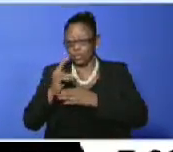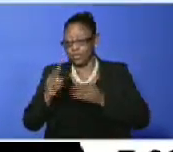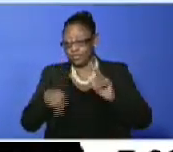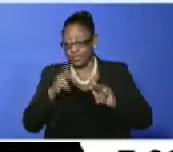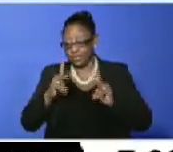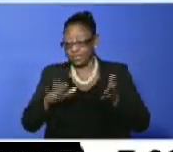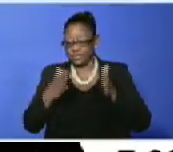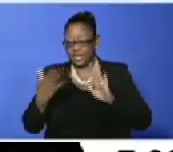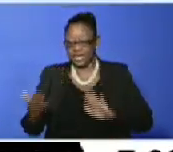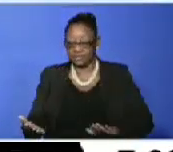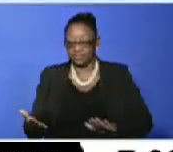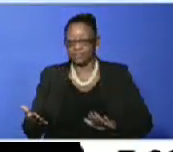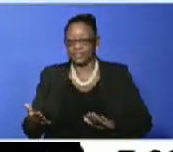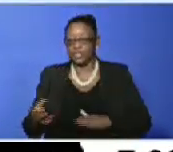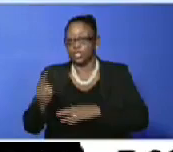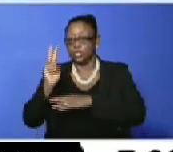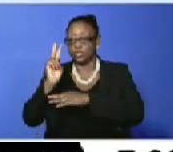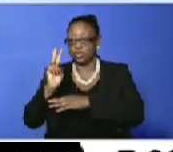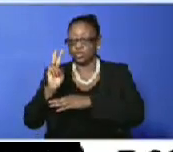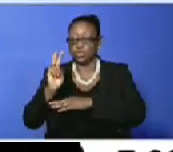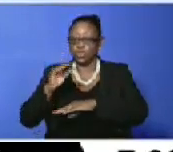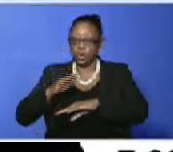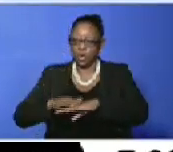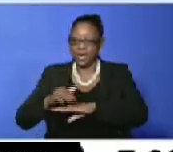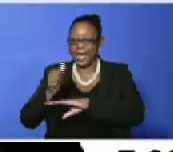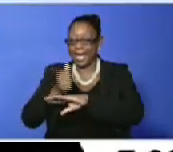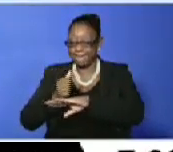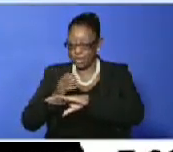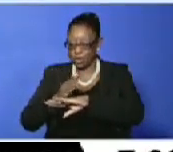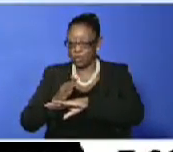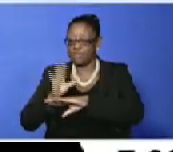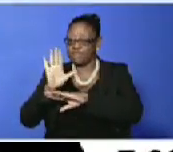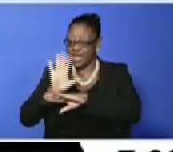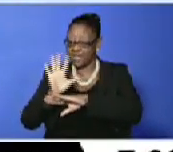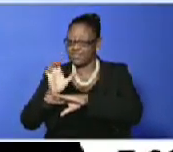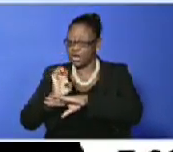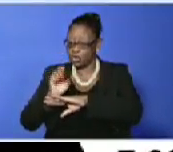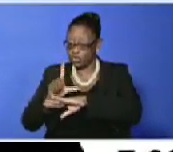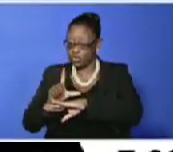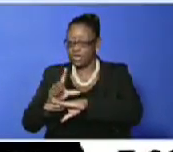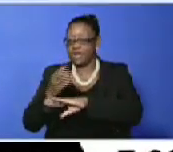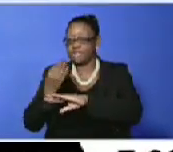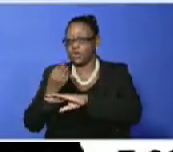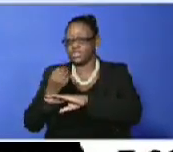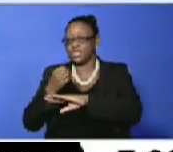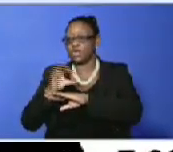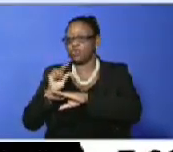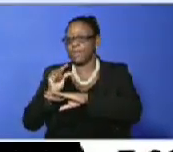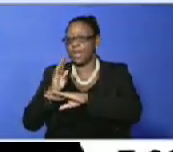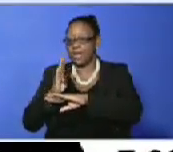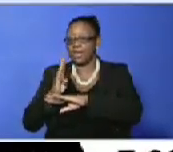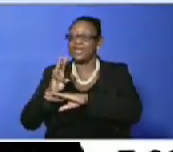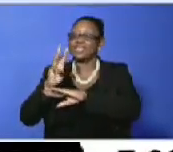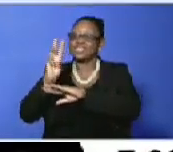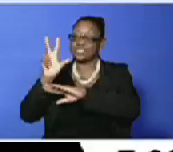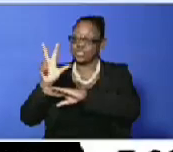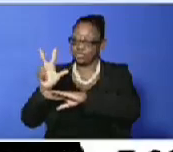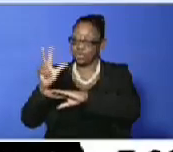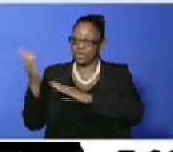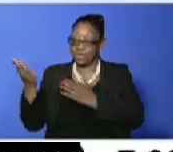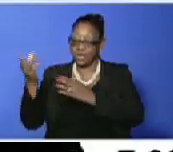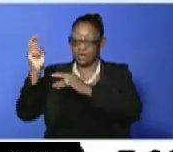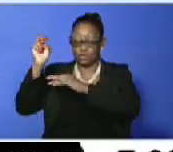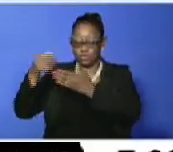Of the new confirmed cases, 2 are on Abaco, 5 on Eleuthera, 14 on Grand Bahama, and 63 are on New